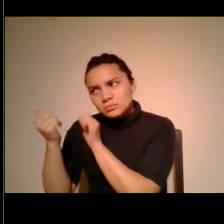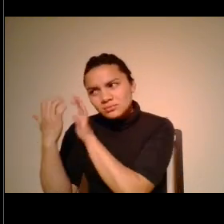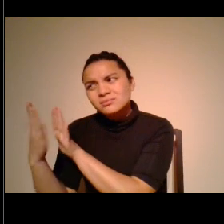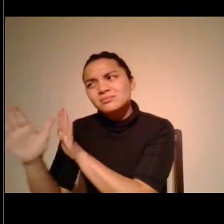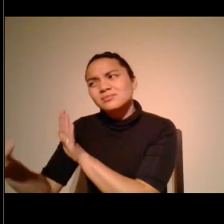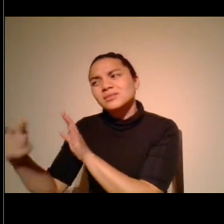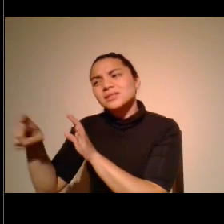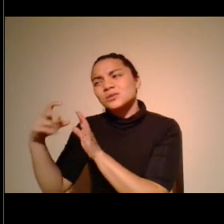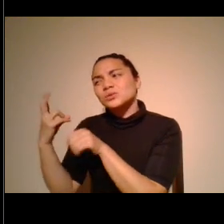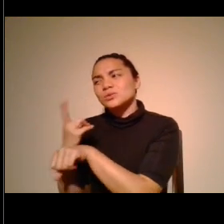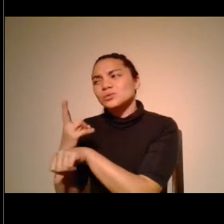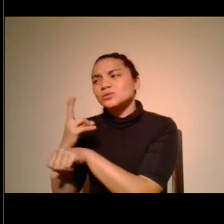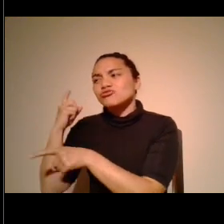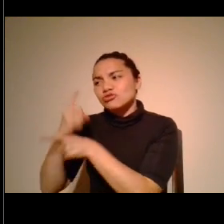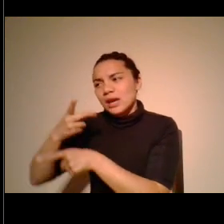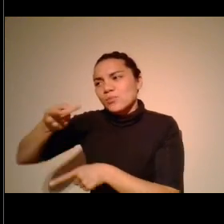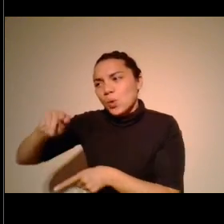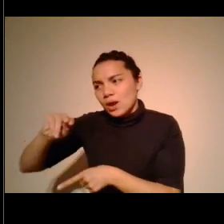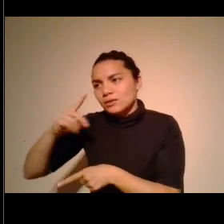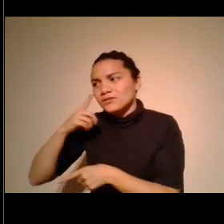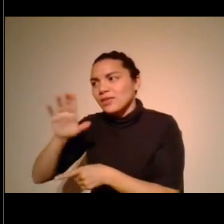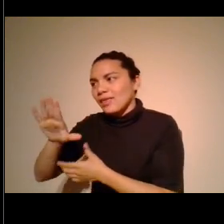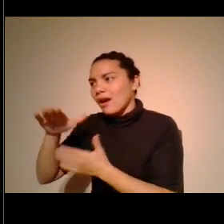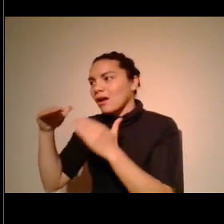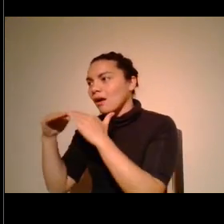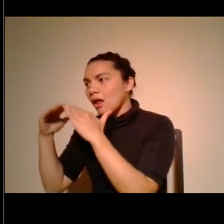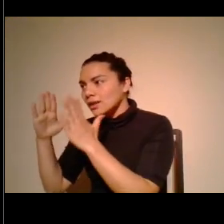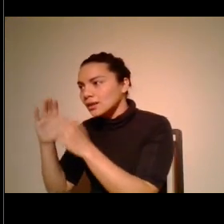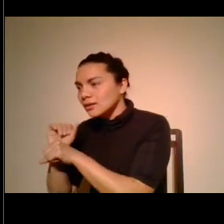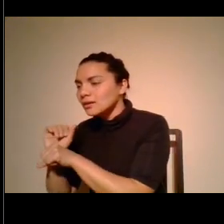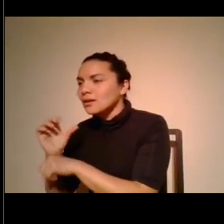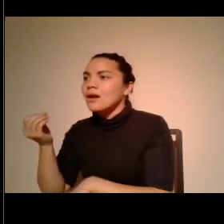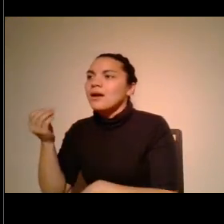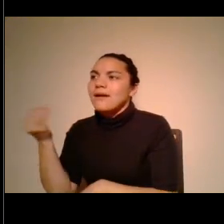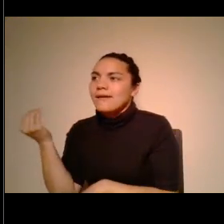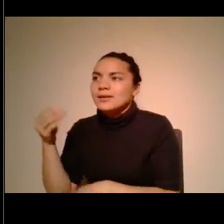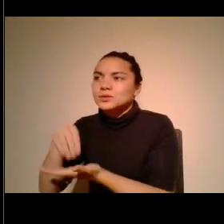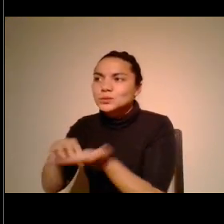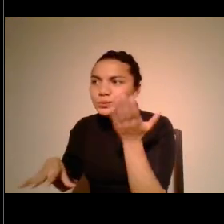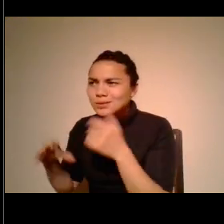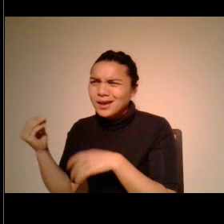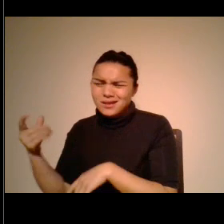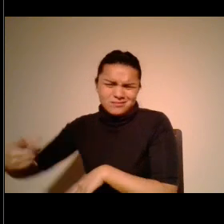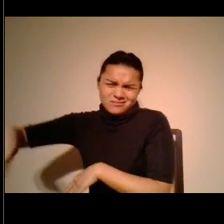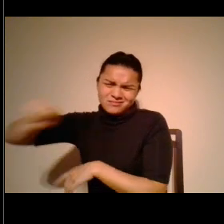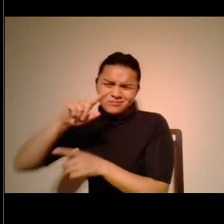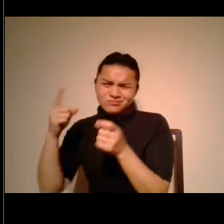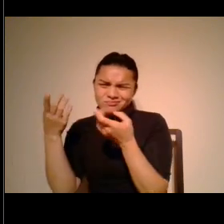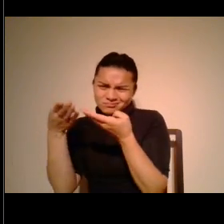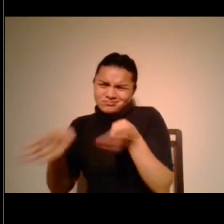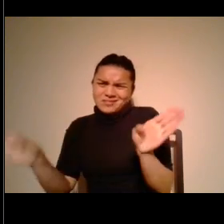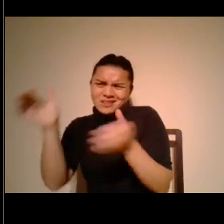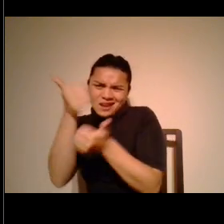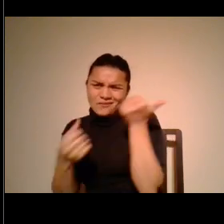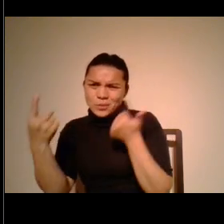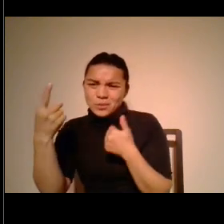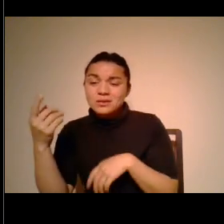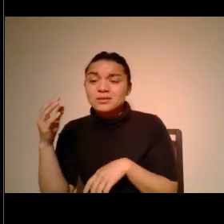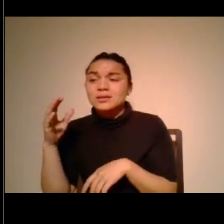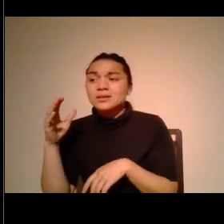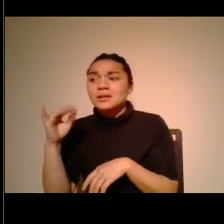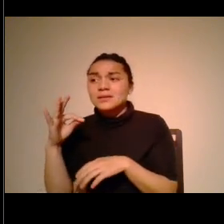talking about or this colleague that we are talking about, but also like non-linguists too. This is something where the more